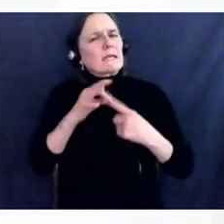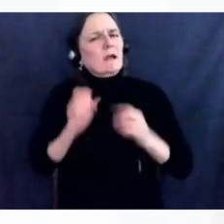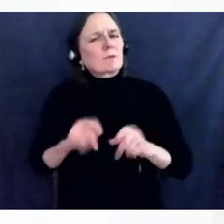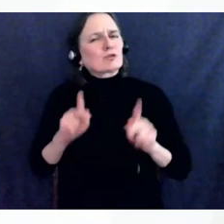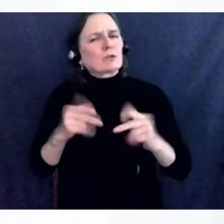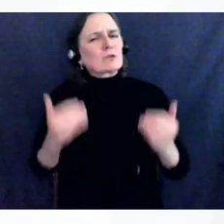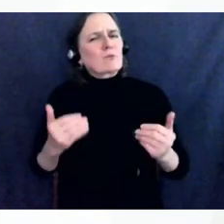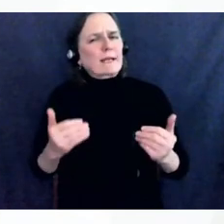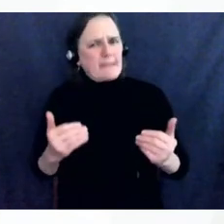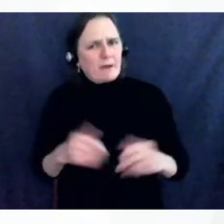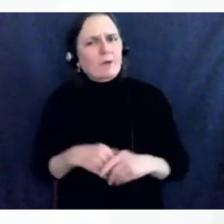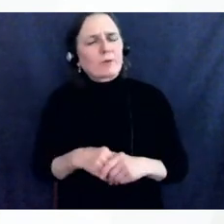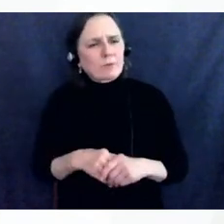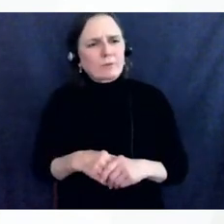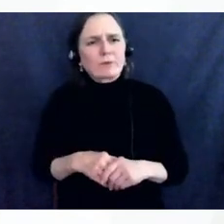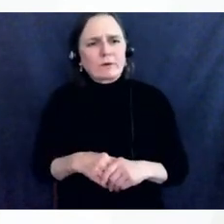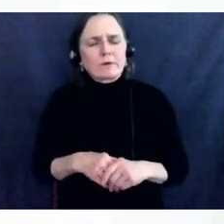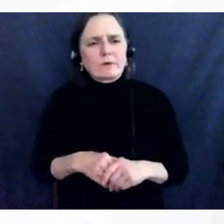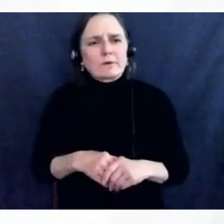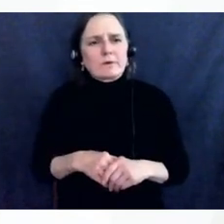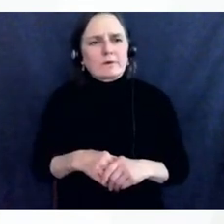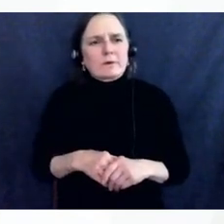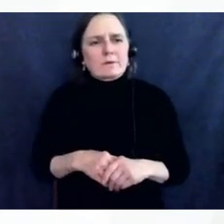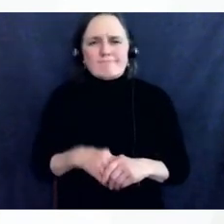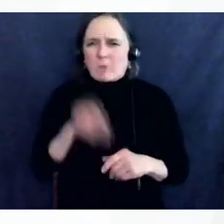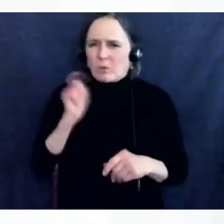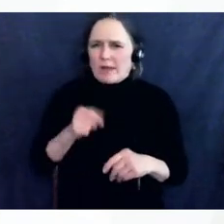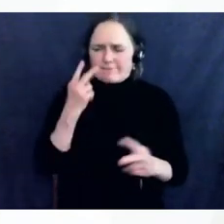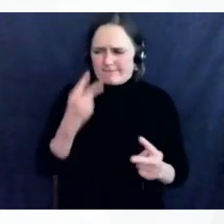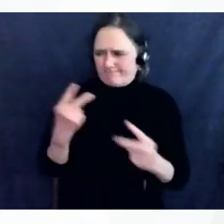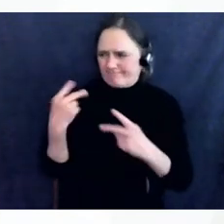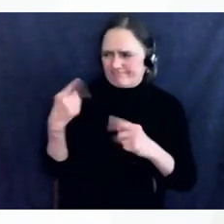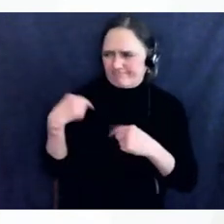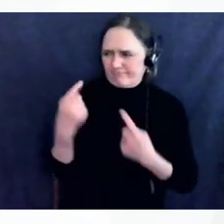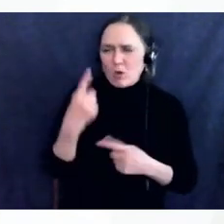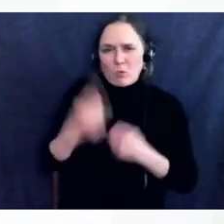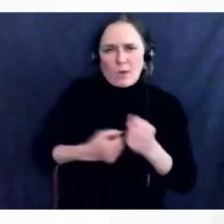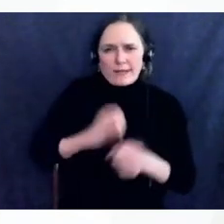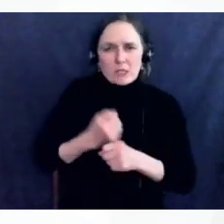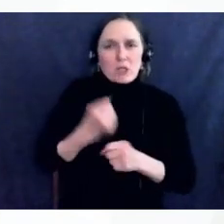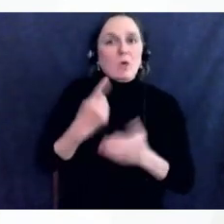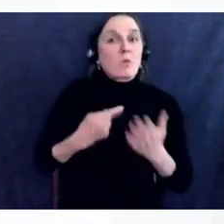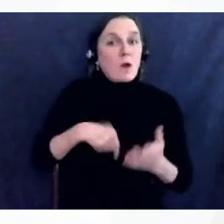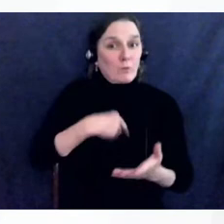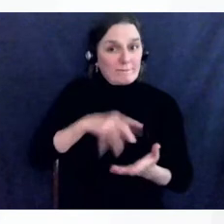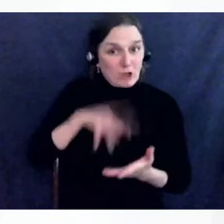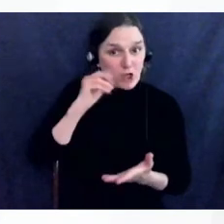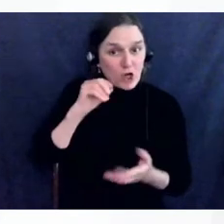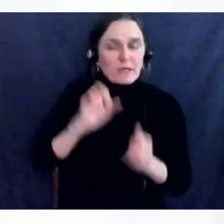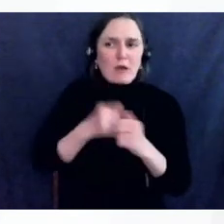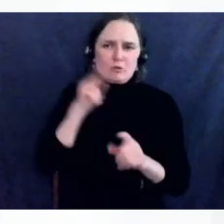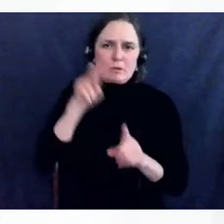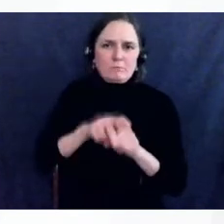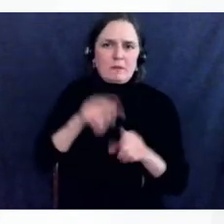over the past year and how we can use those lessons to shape the future of higher education.